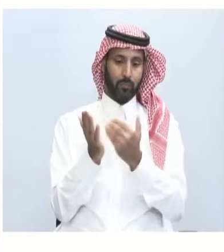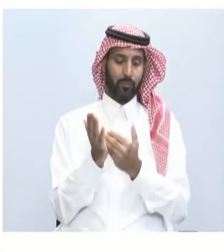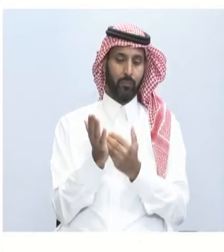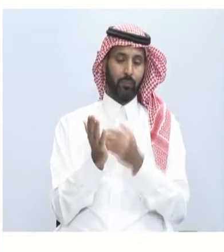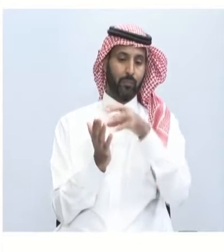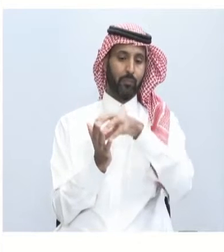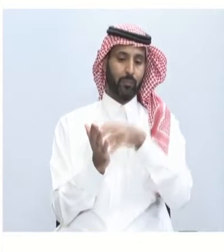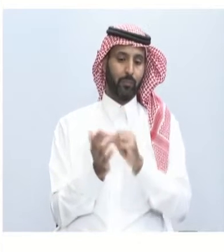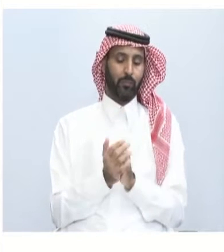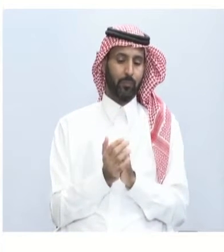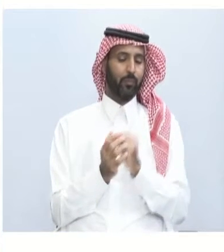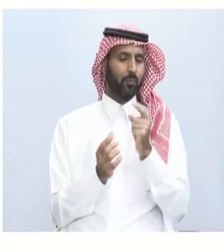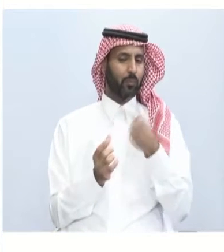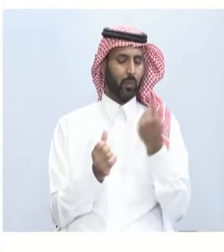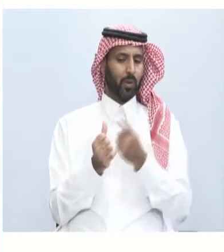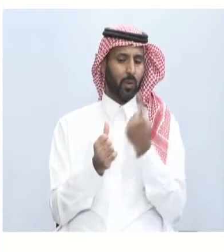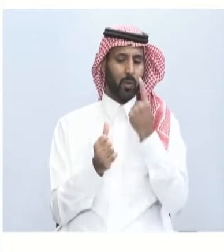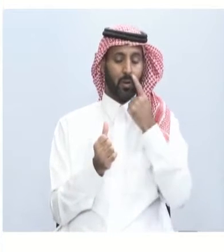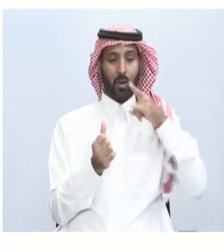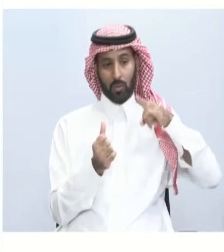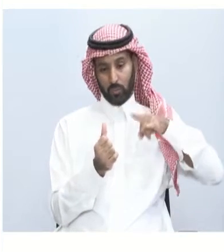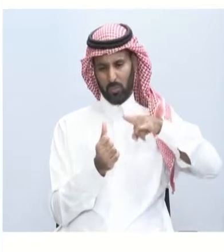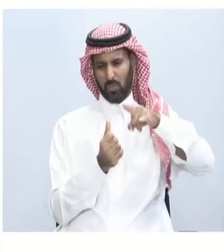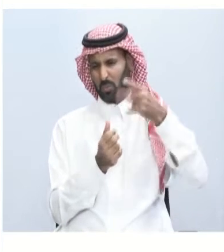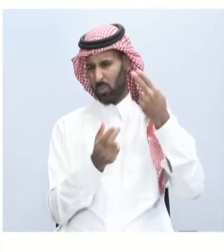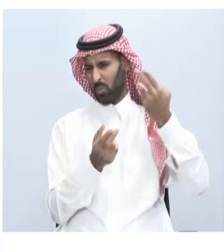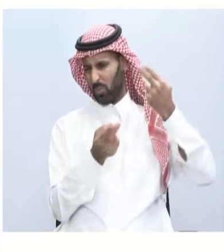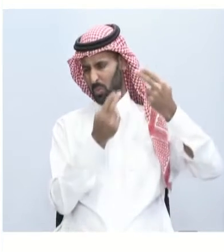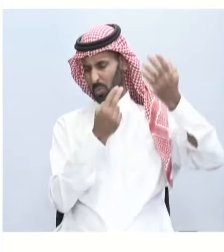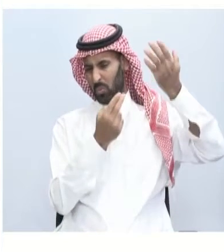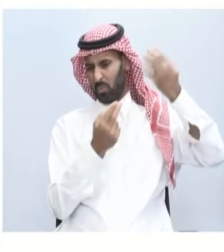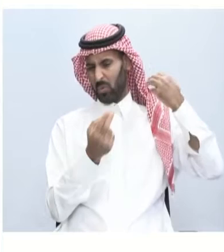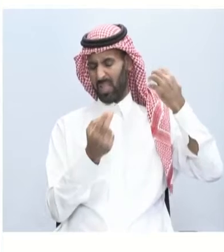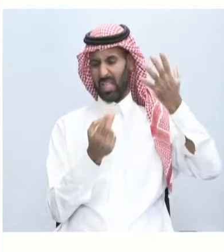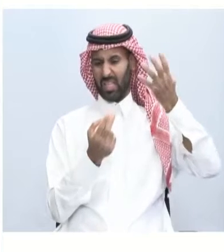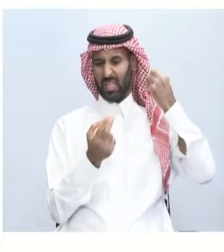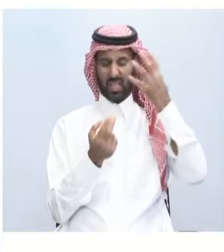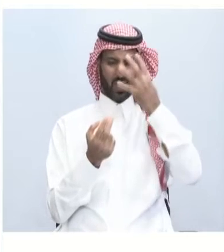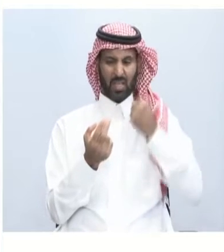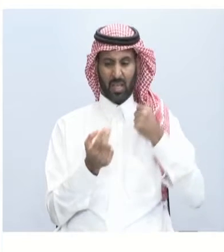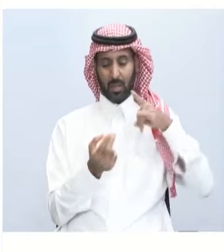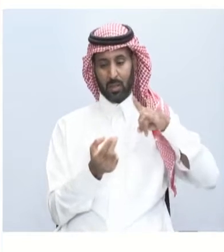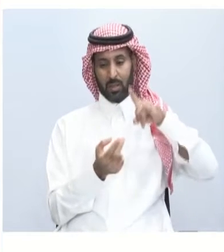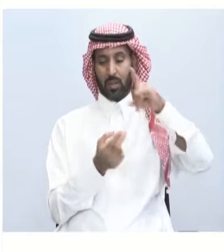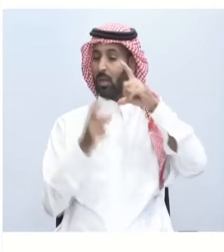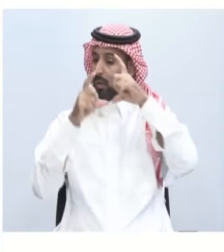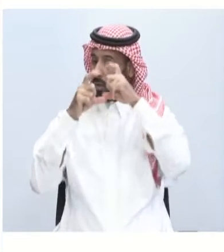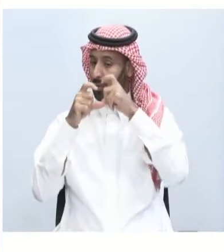different objects. One of them is airplane, very old airplane. And